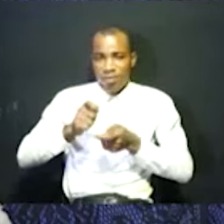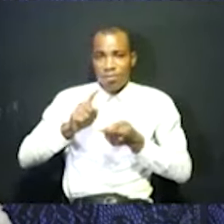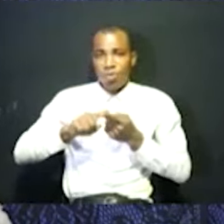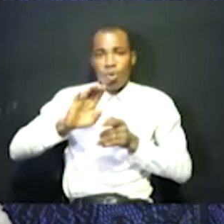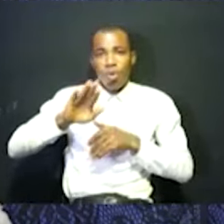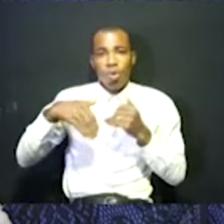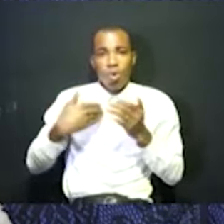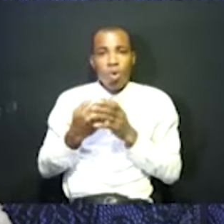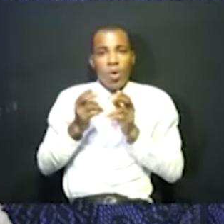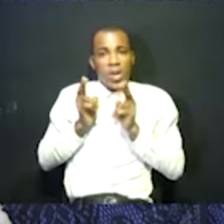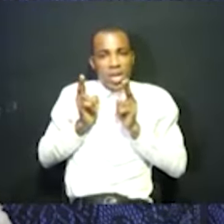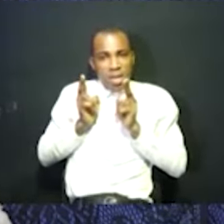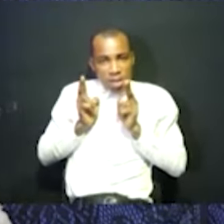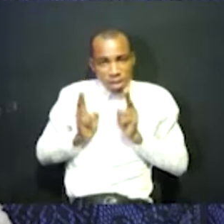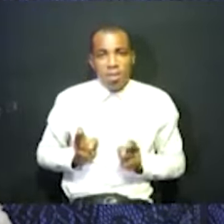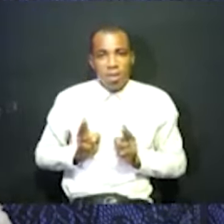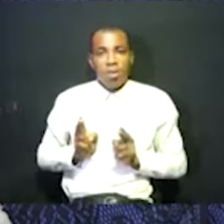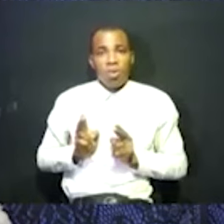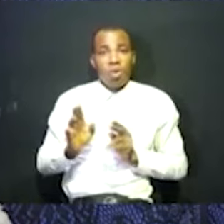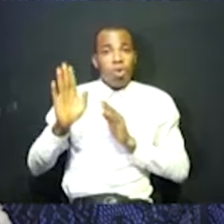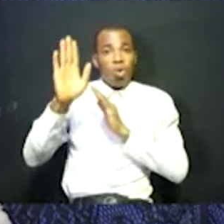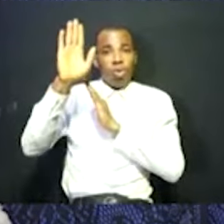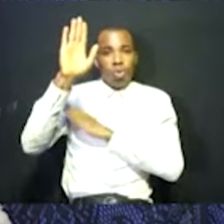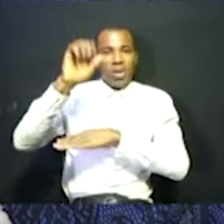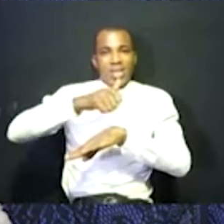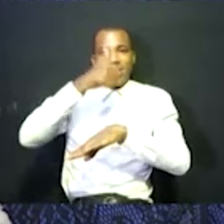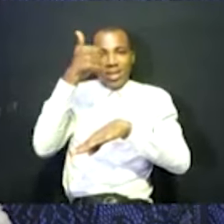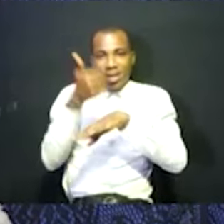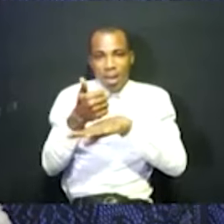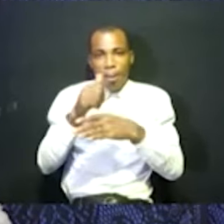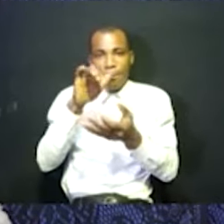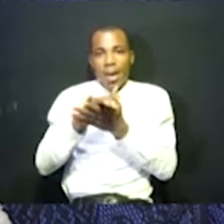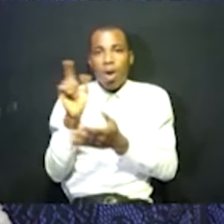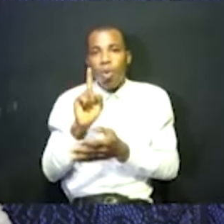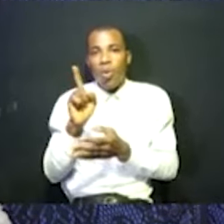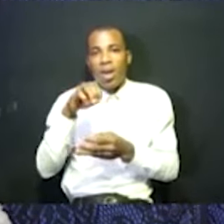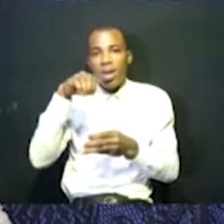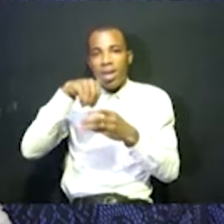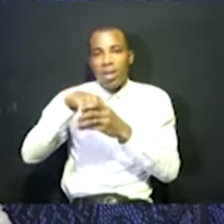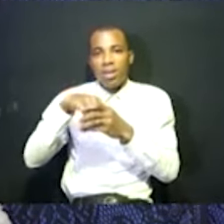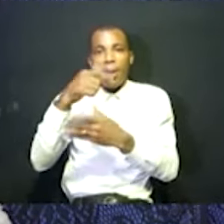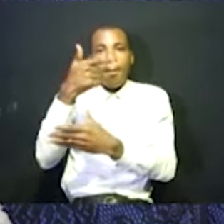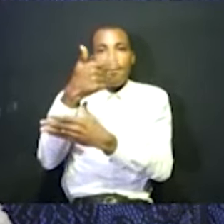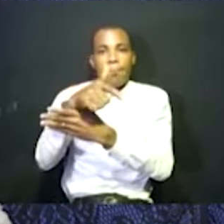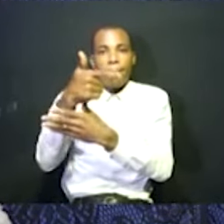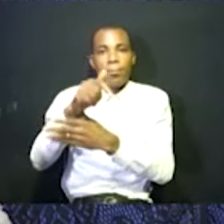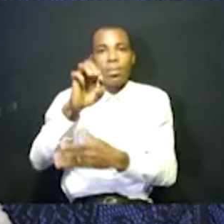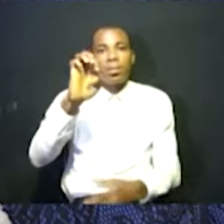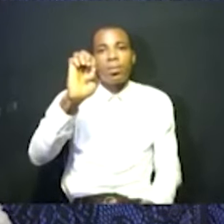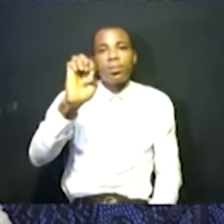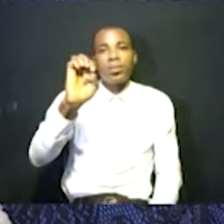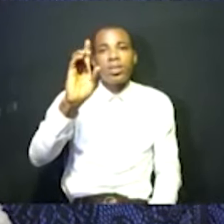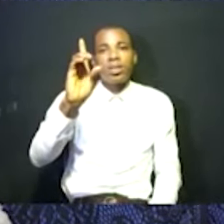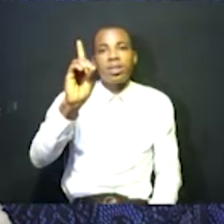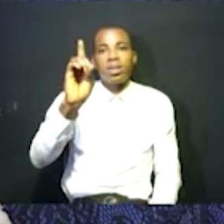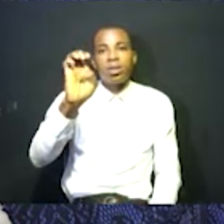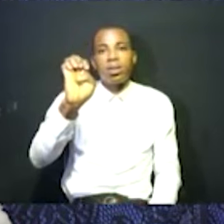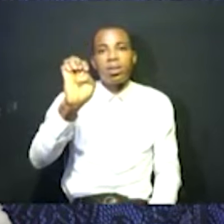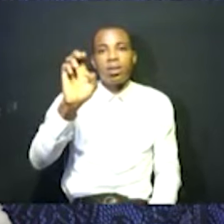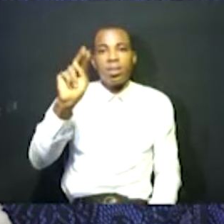mankind instituted in the Garden of Eden. Pye awariye eyi onyankopon abodie anasa abodie nsiseye